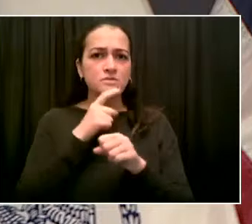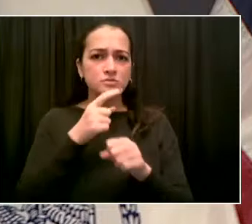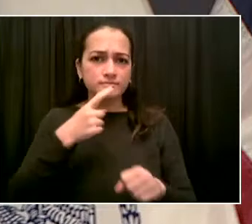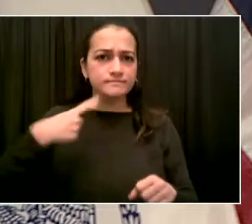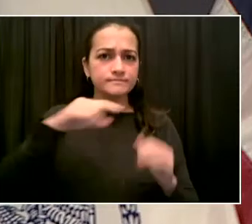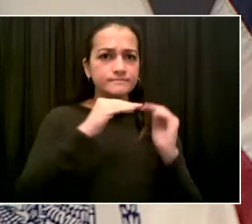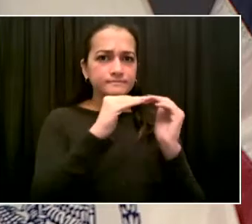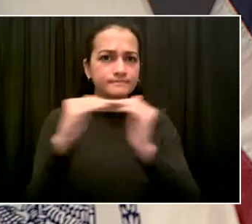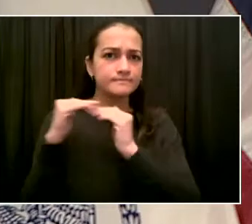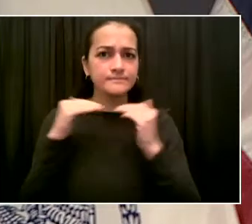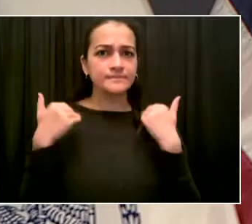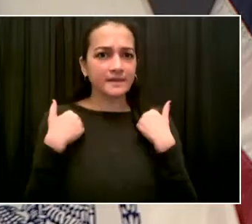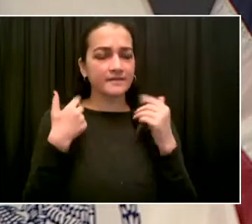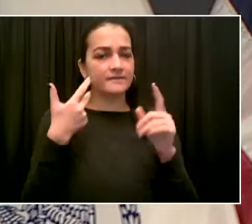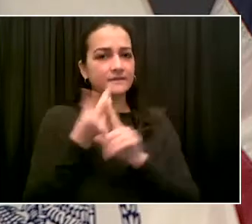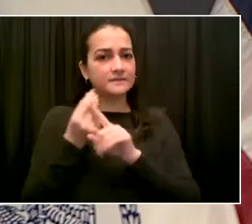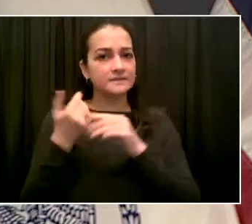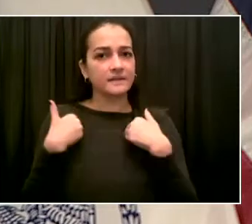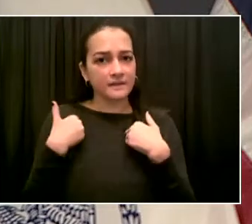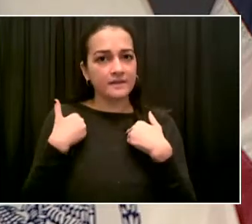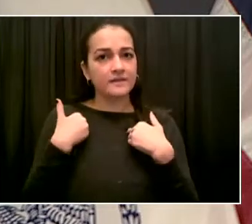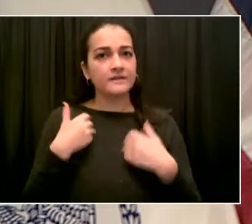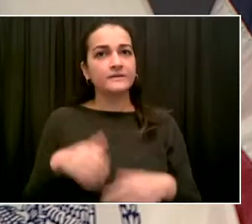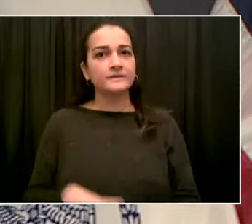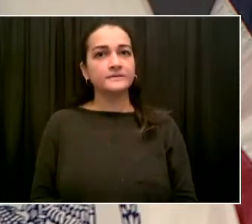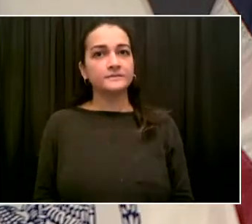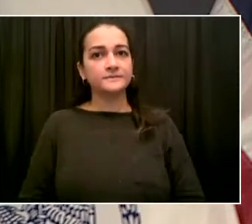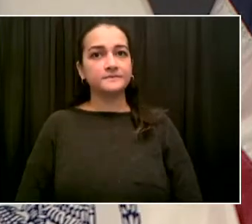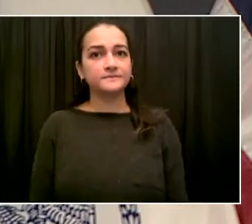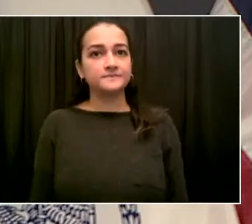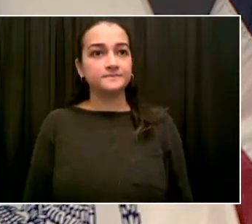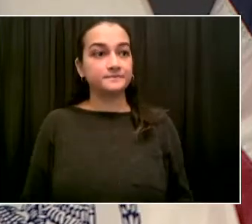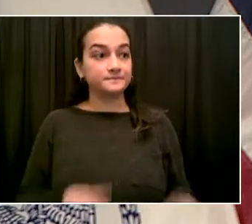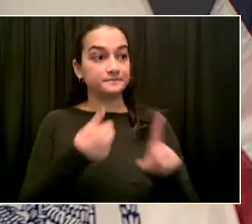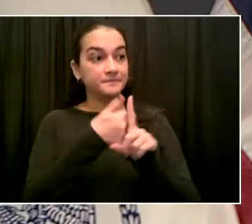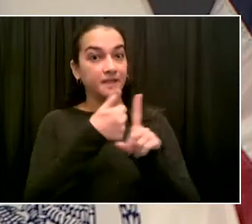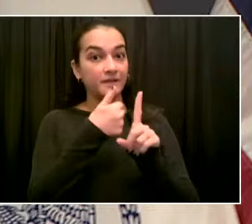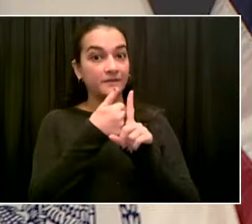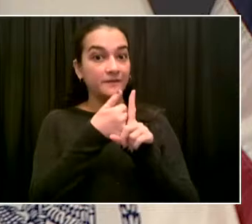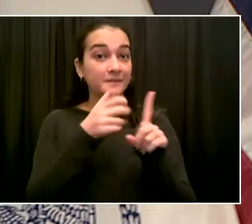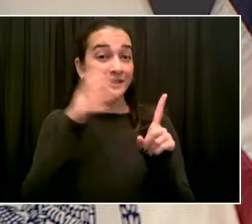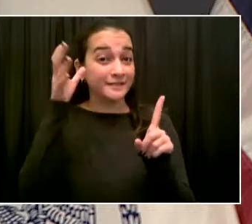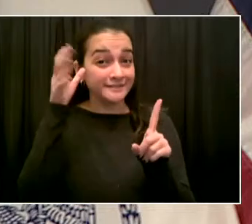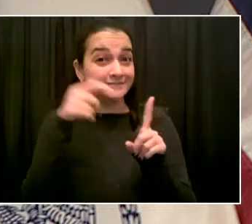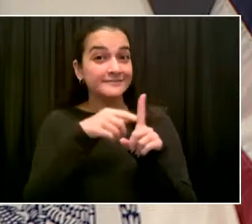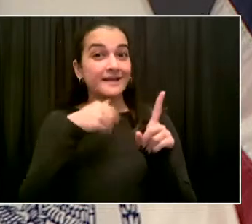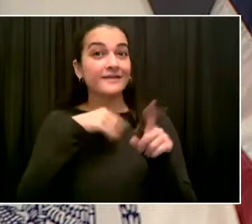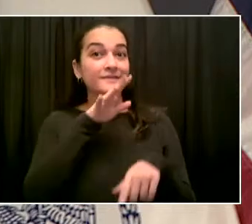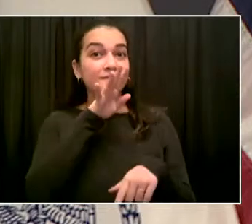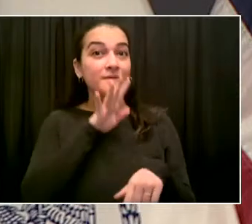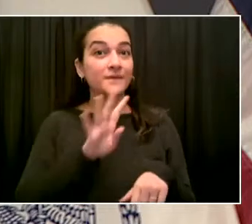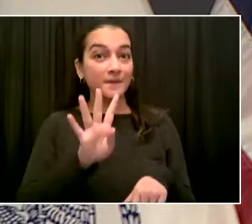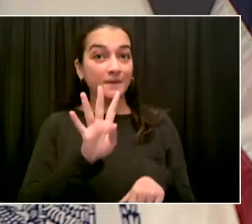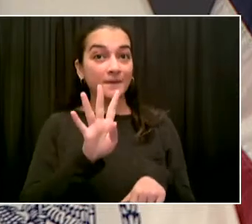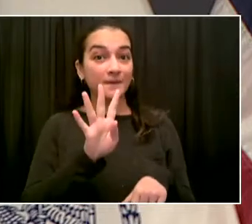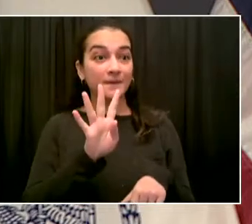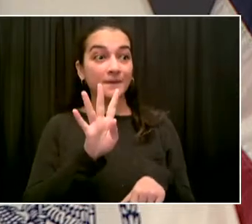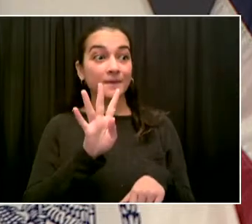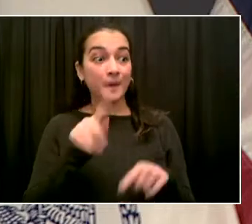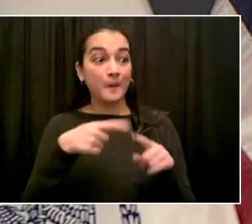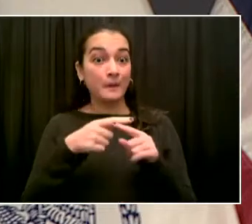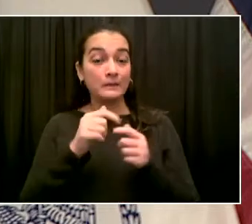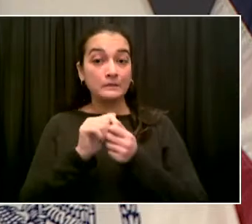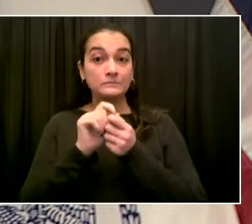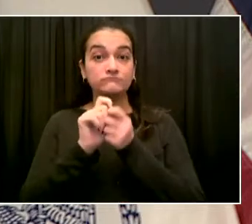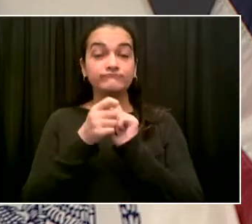soon be reaching 5 and be ready to be vaccinated as well. So he has a lot of different perspectives on how important this moment is. My pleasure to